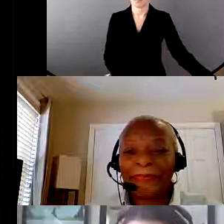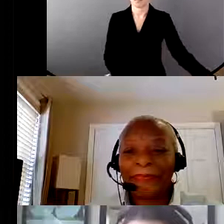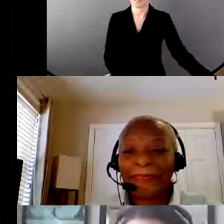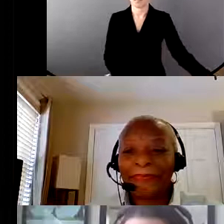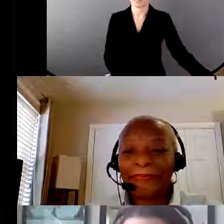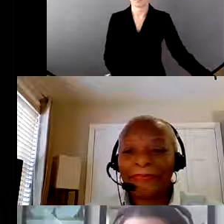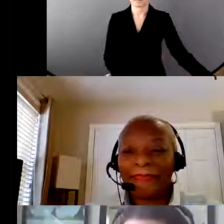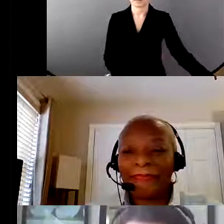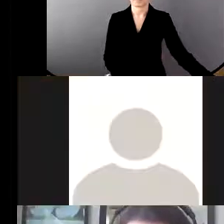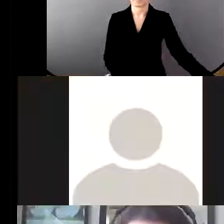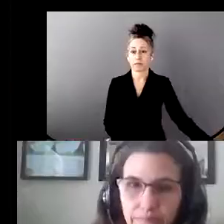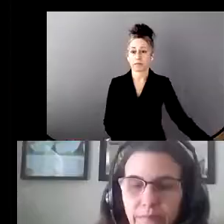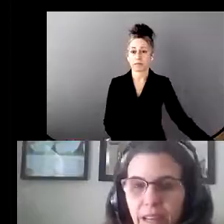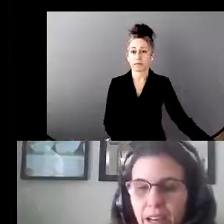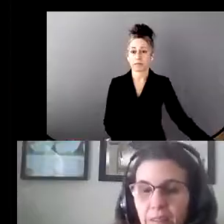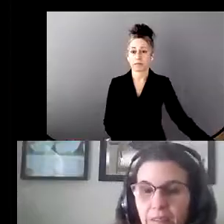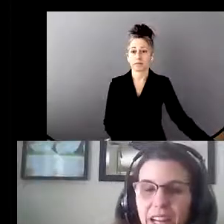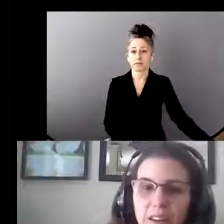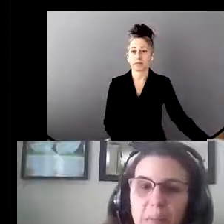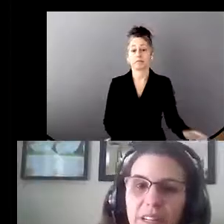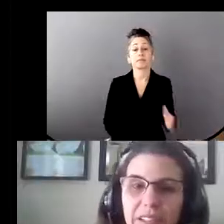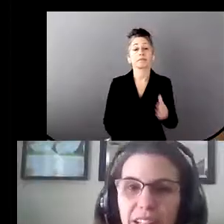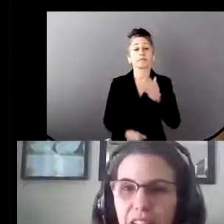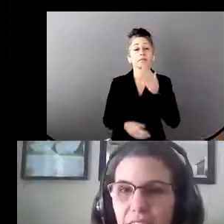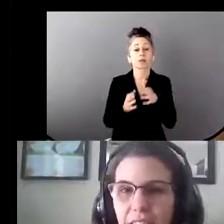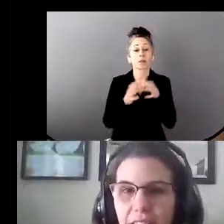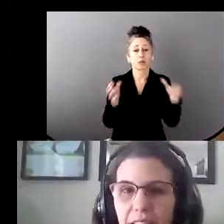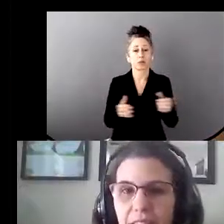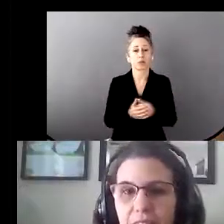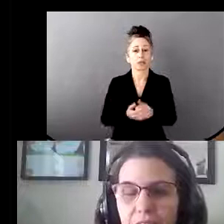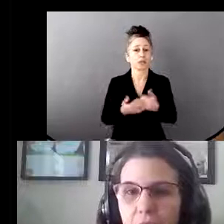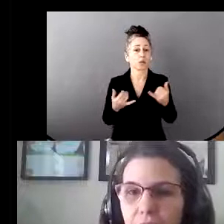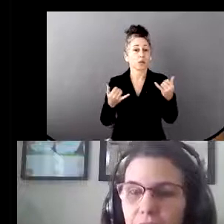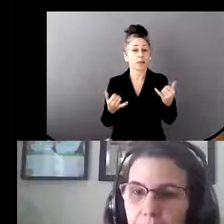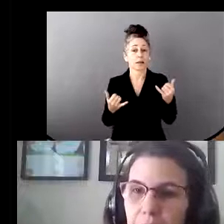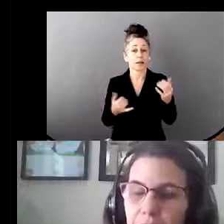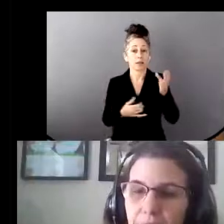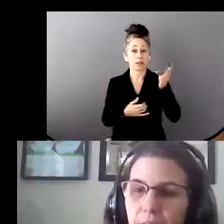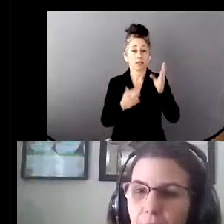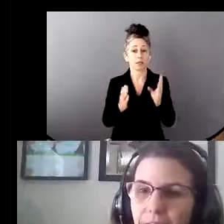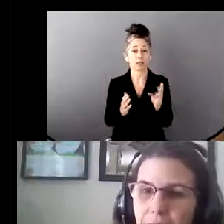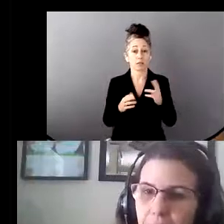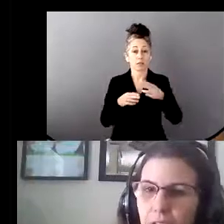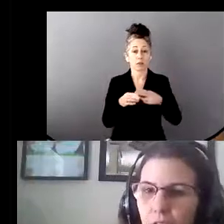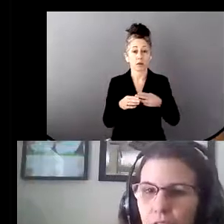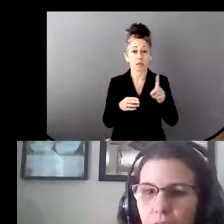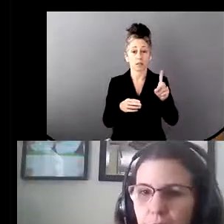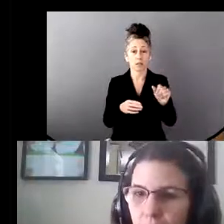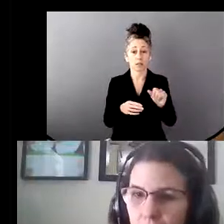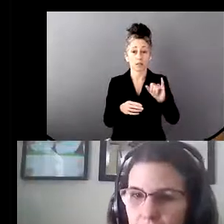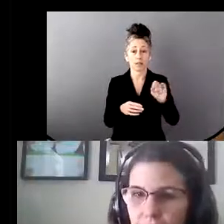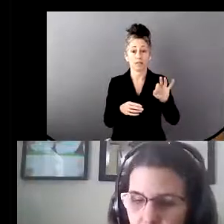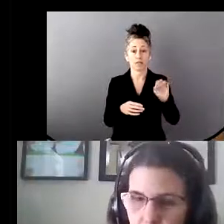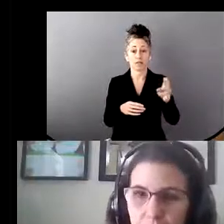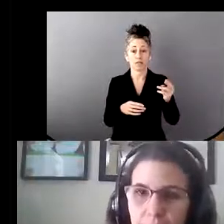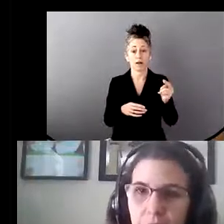Thank you very much. Today our presentation is called Disability Infographic, Social